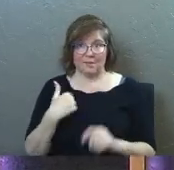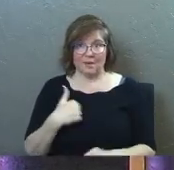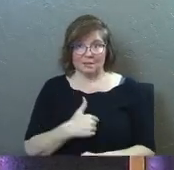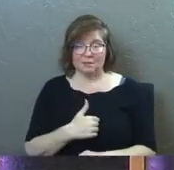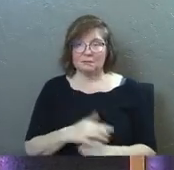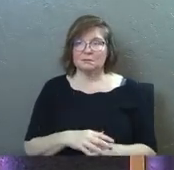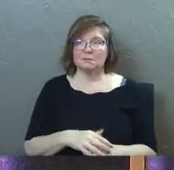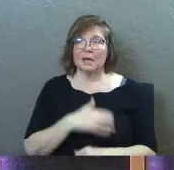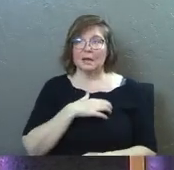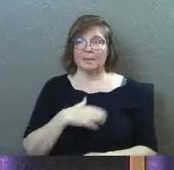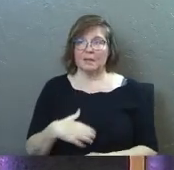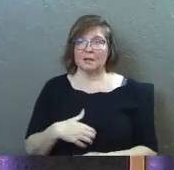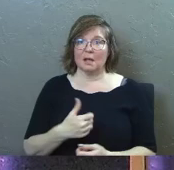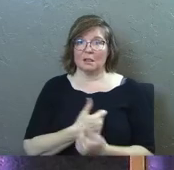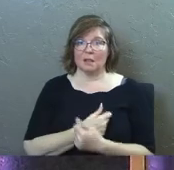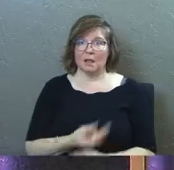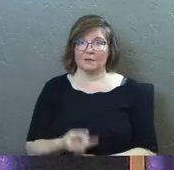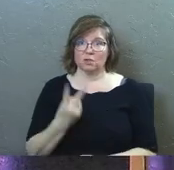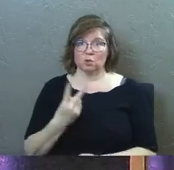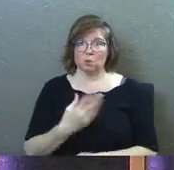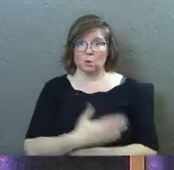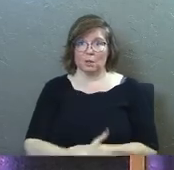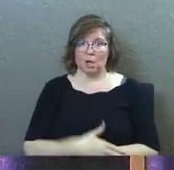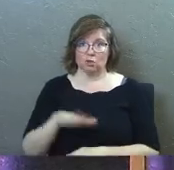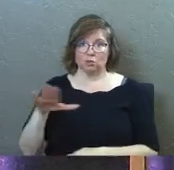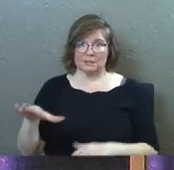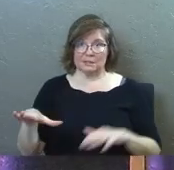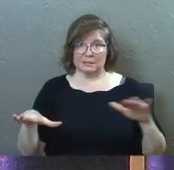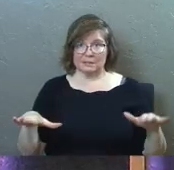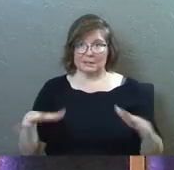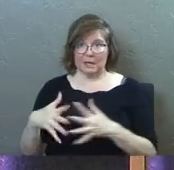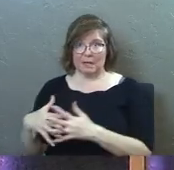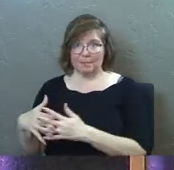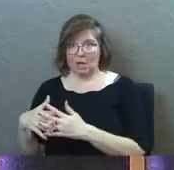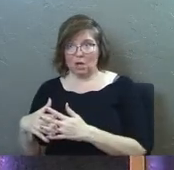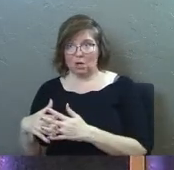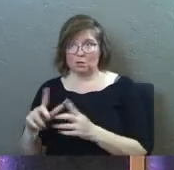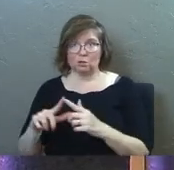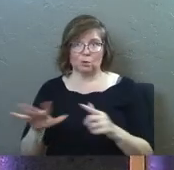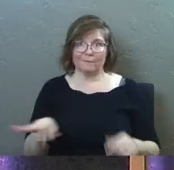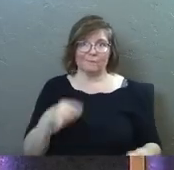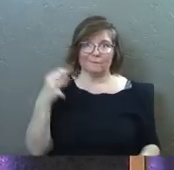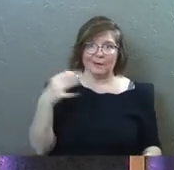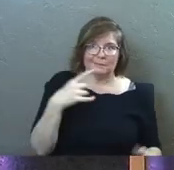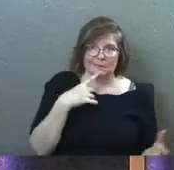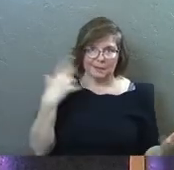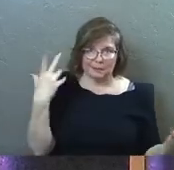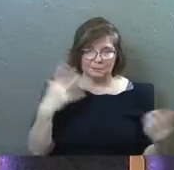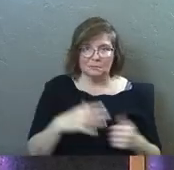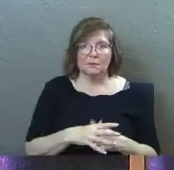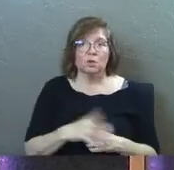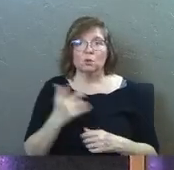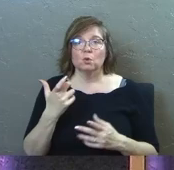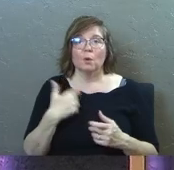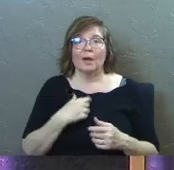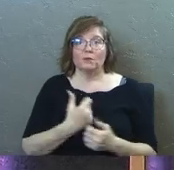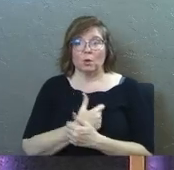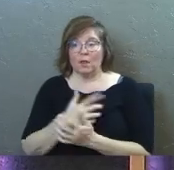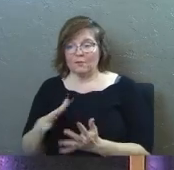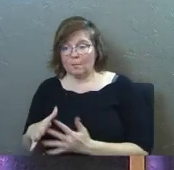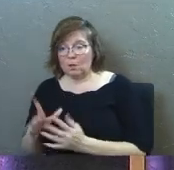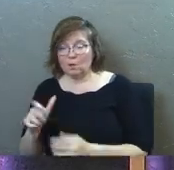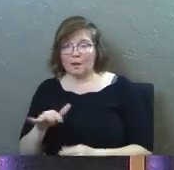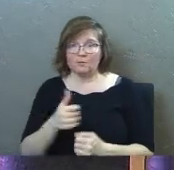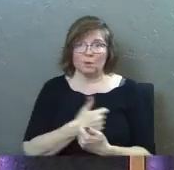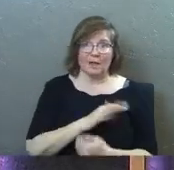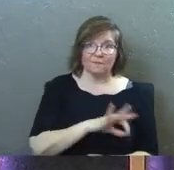there. An ambassador loves two countries. If you're an American ambassador to France, let's say, you got to love America and you